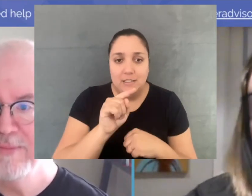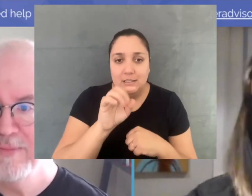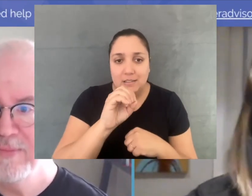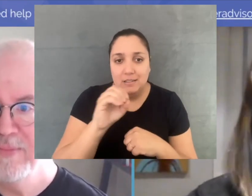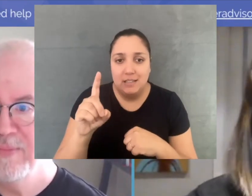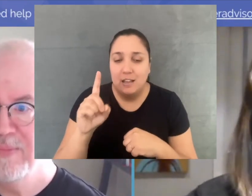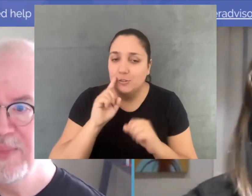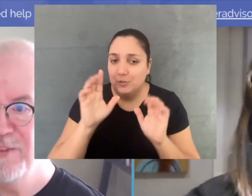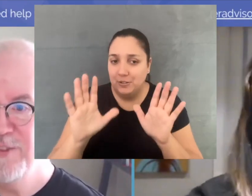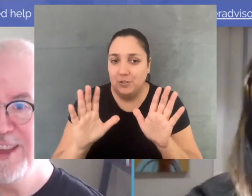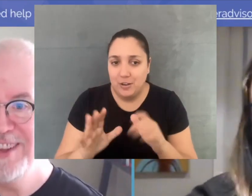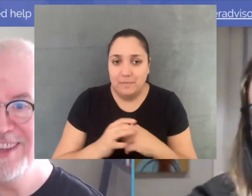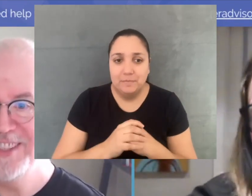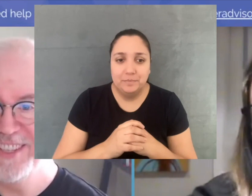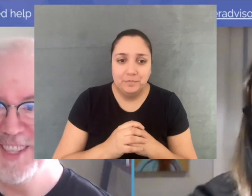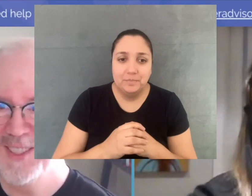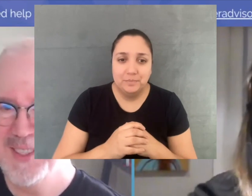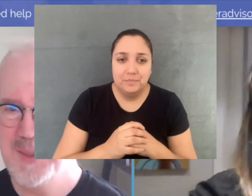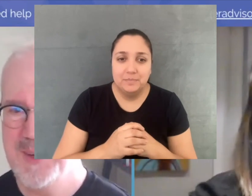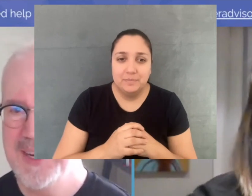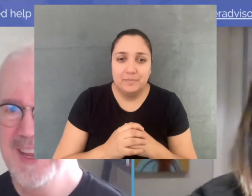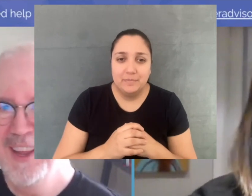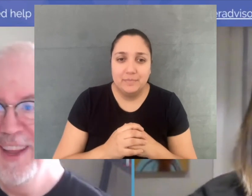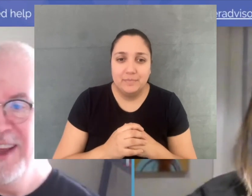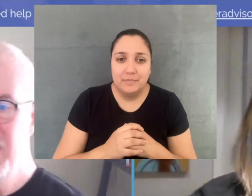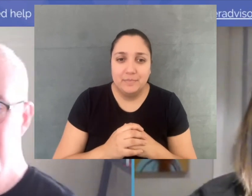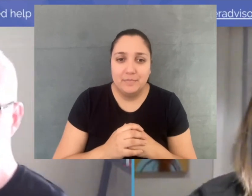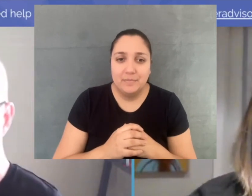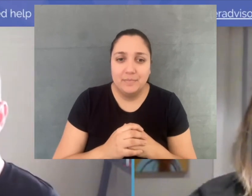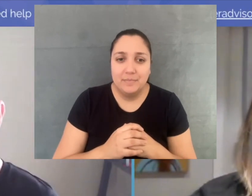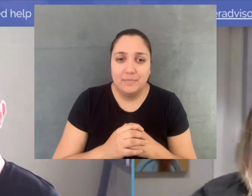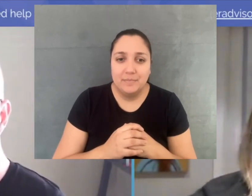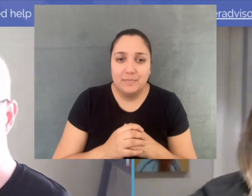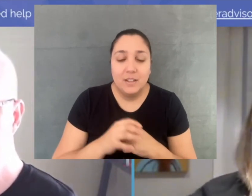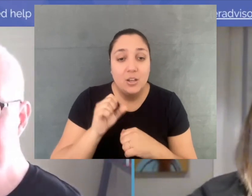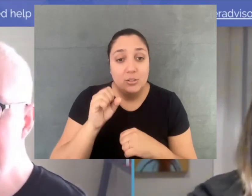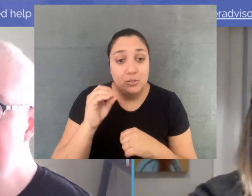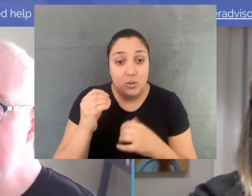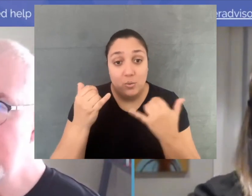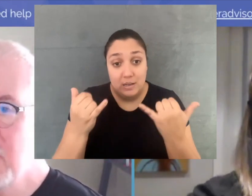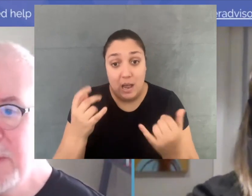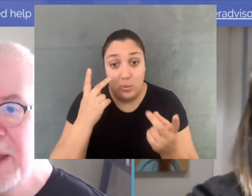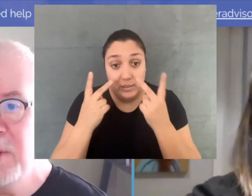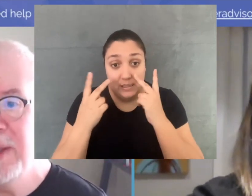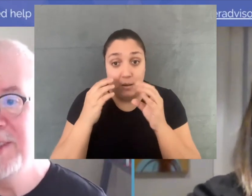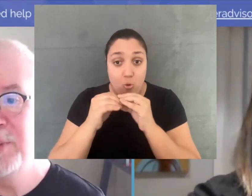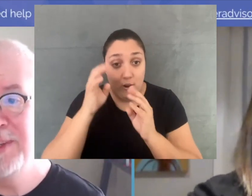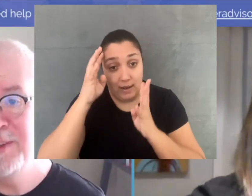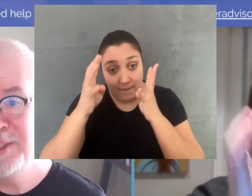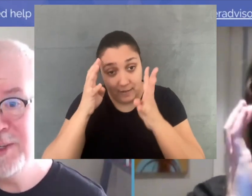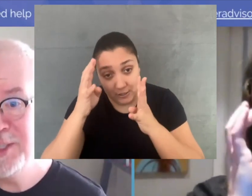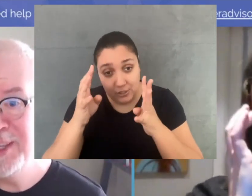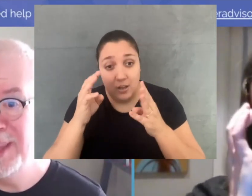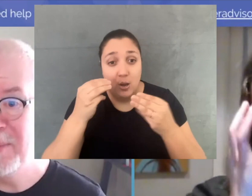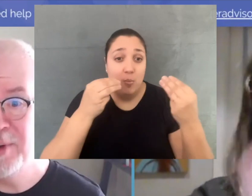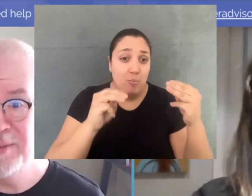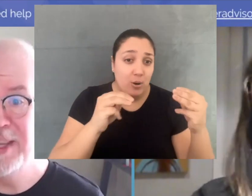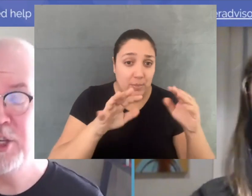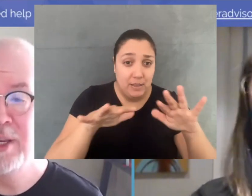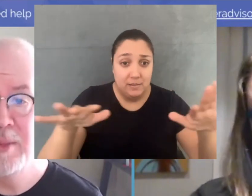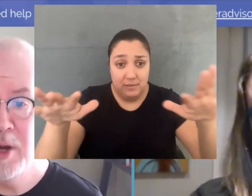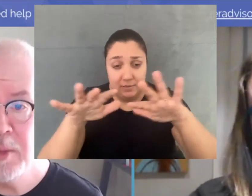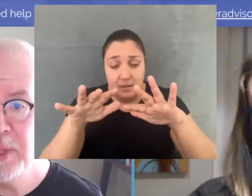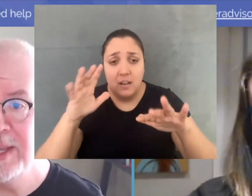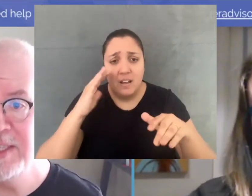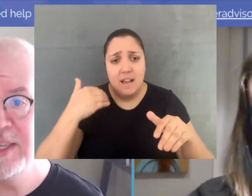resources. Fantastic. That's really great. So Shelby, now as we start to see a lot more